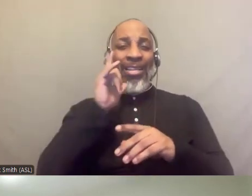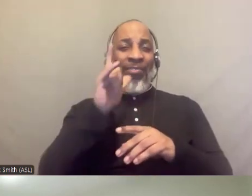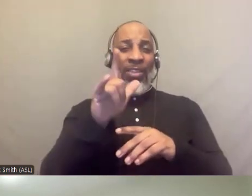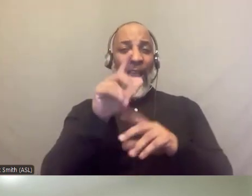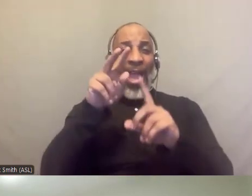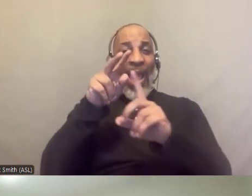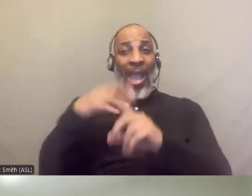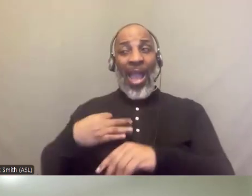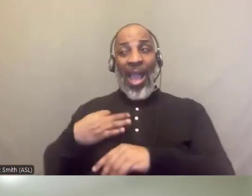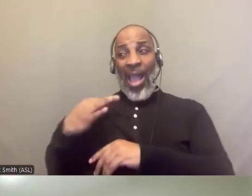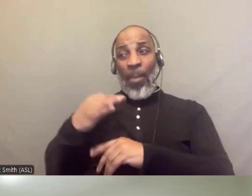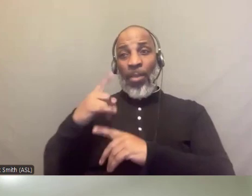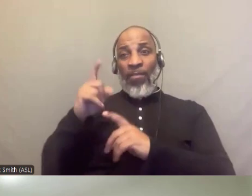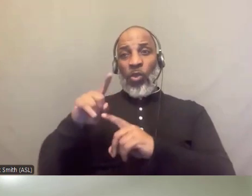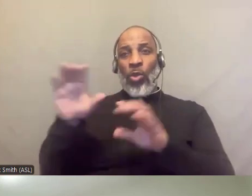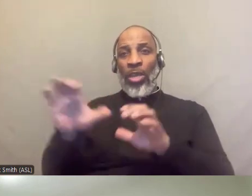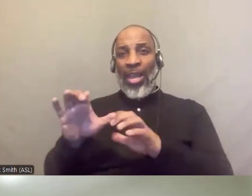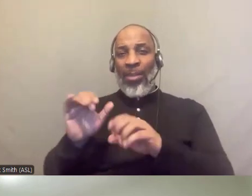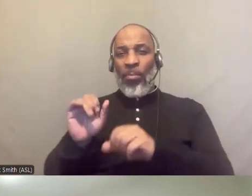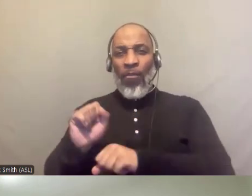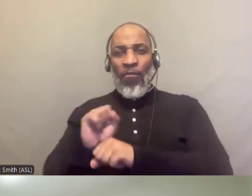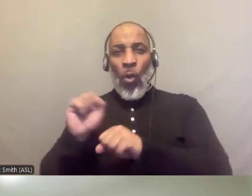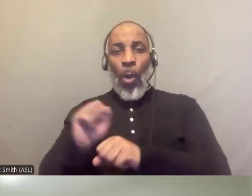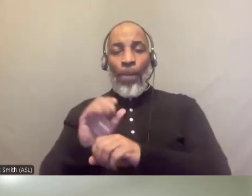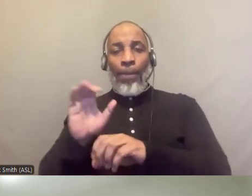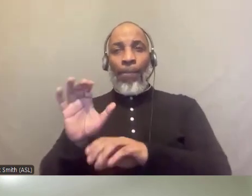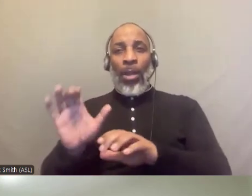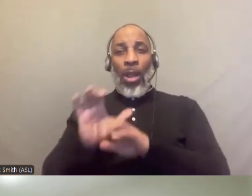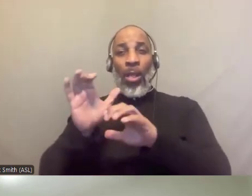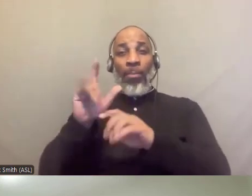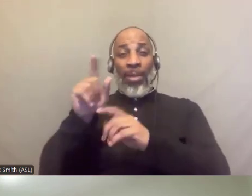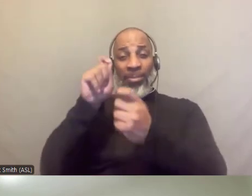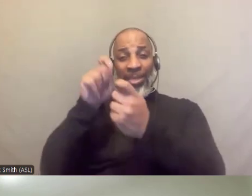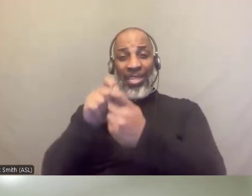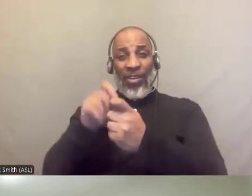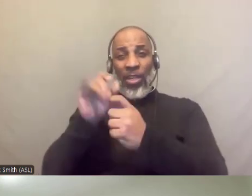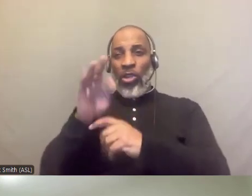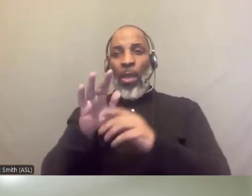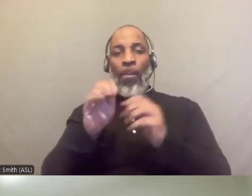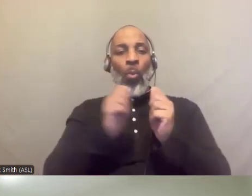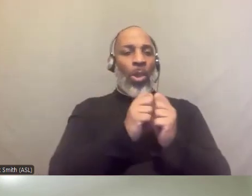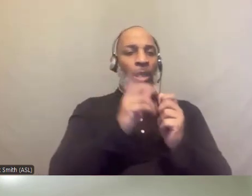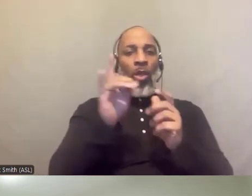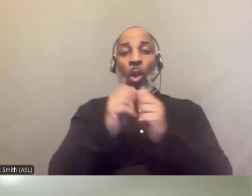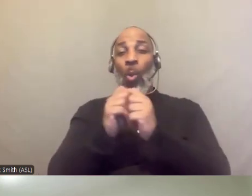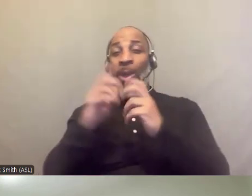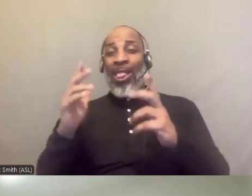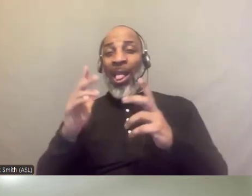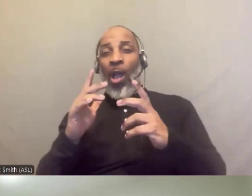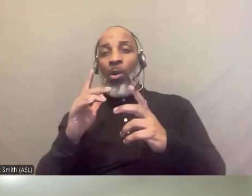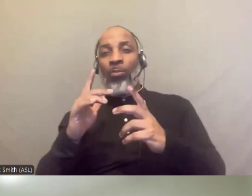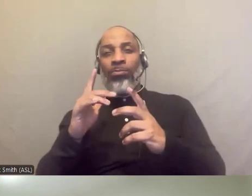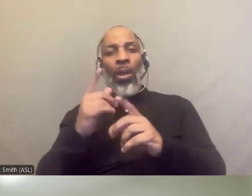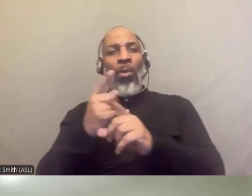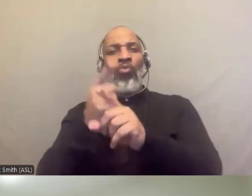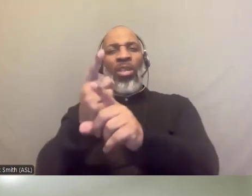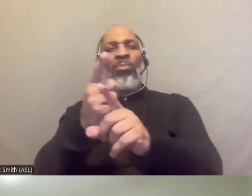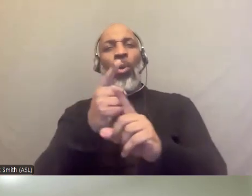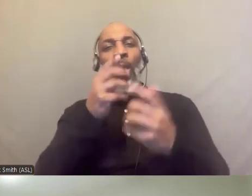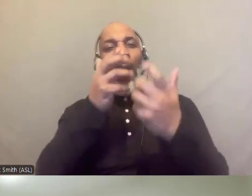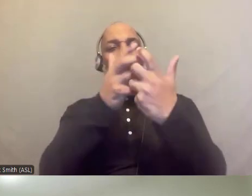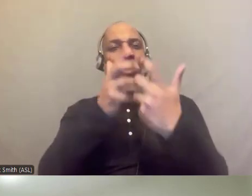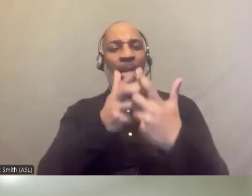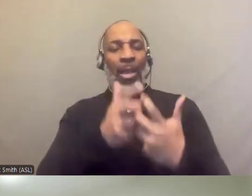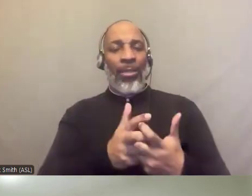you can perform an essential function of your job with or without a reasonable accommodation. Little bit of a caveat